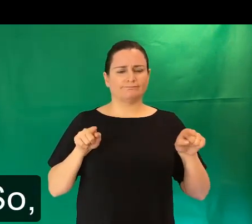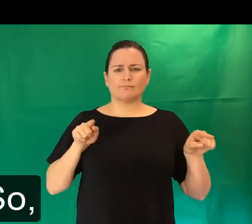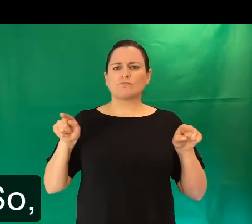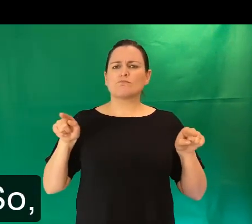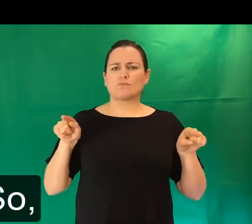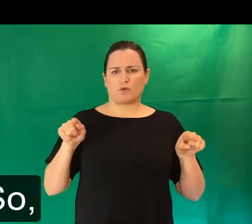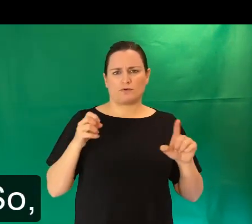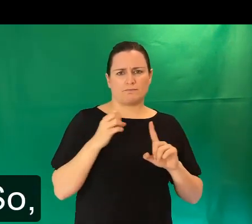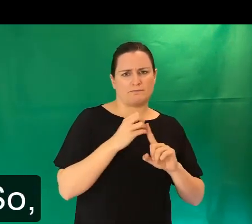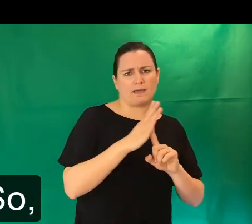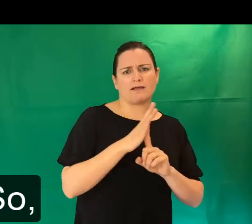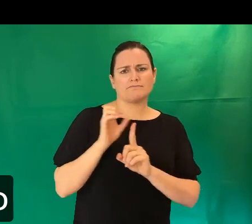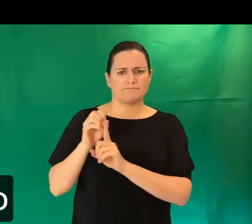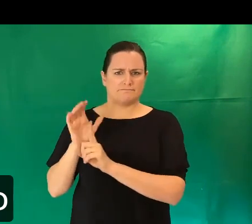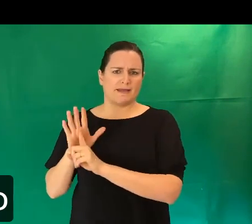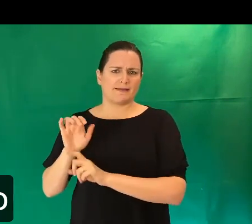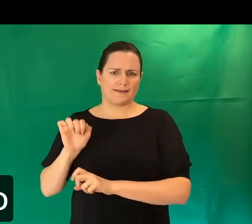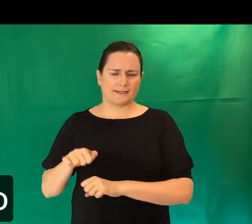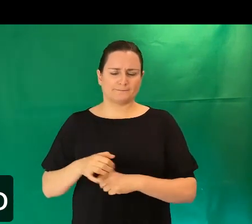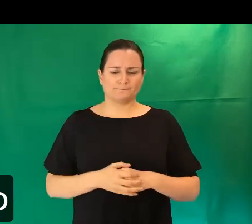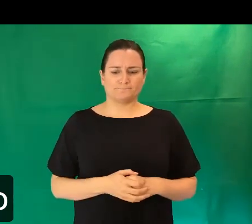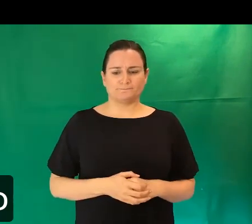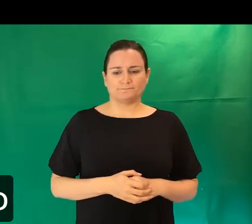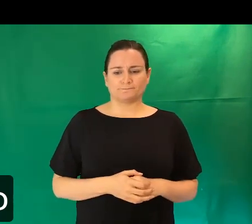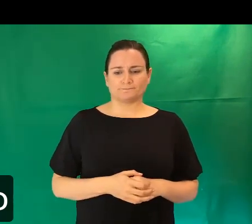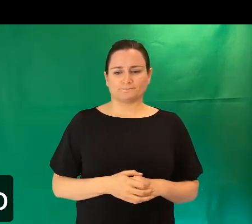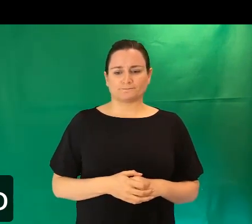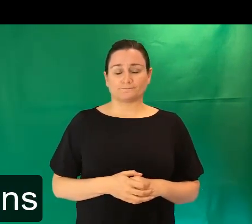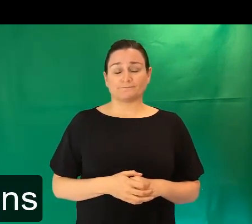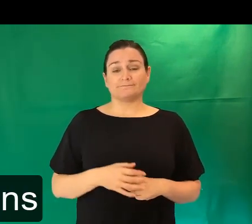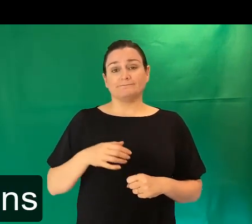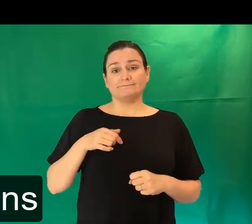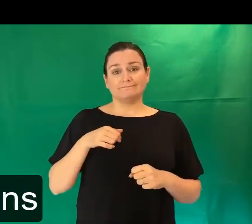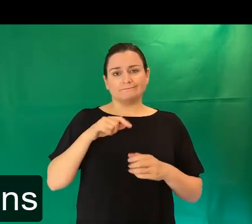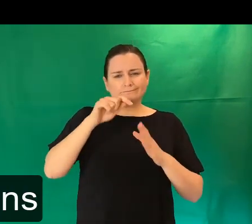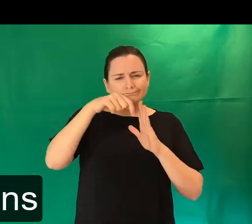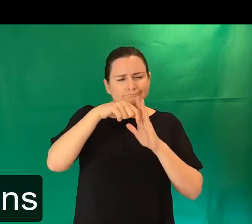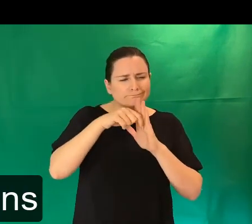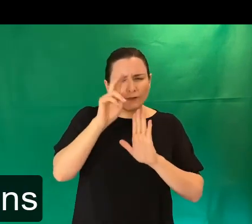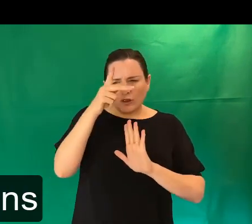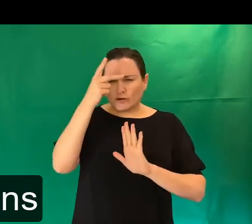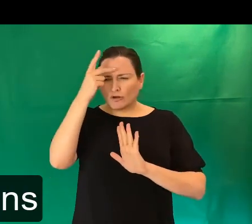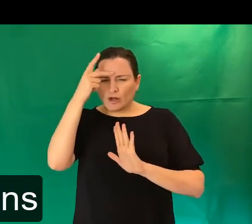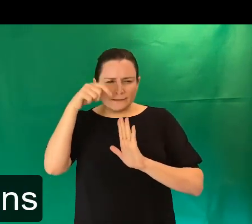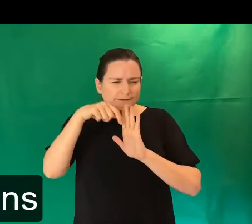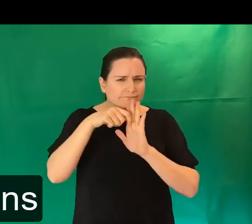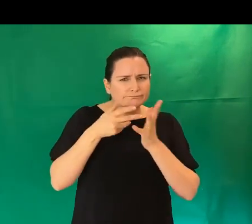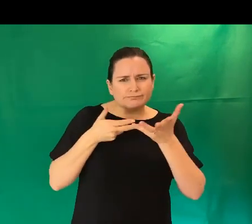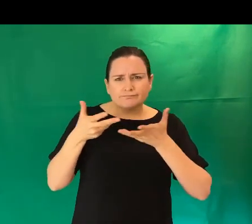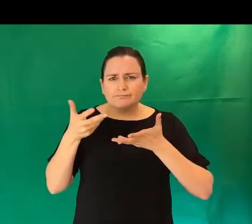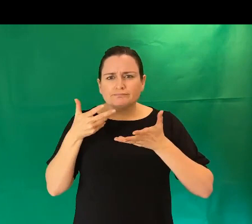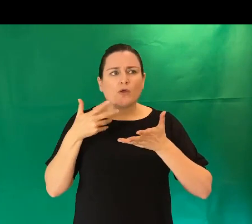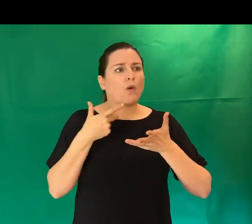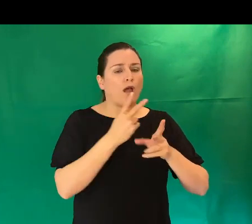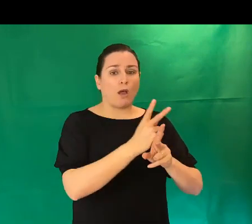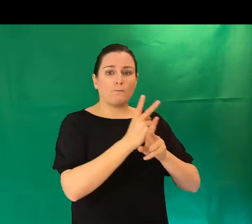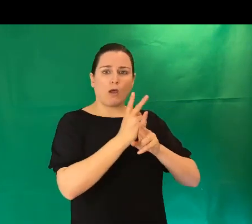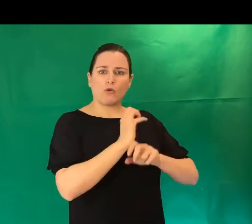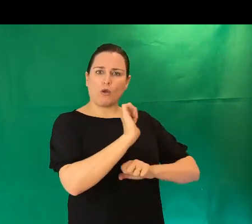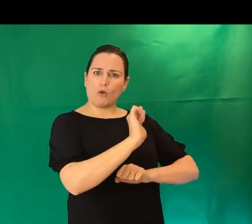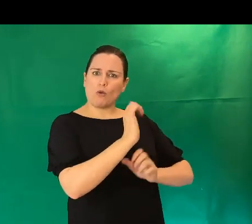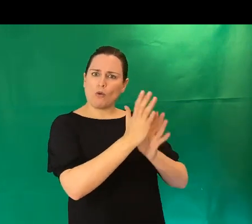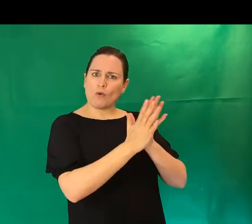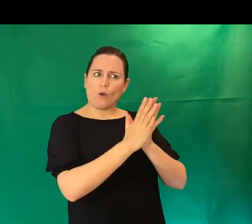types of language. So sharing scientific knowledge leads to the borrowing of terms, and this happens in sign languages